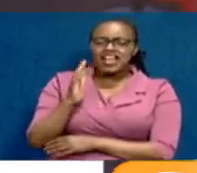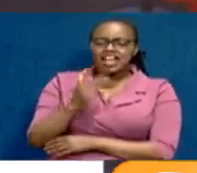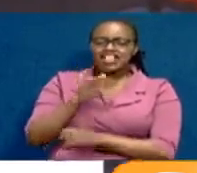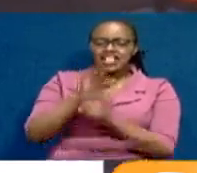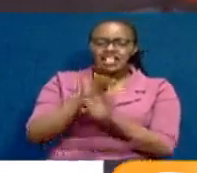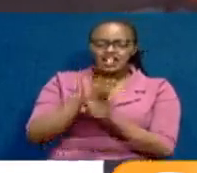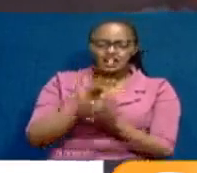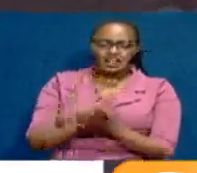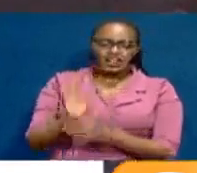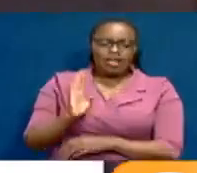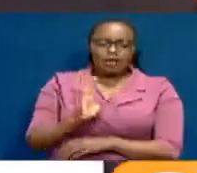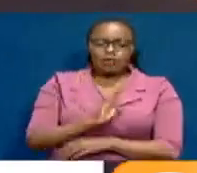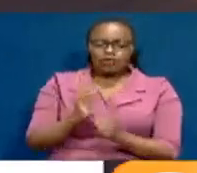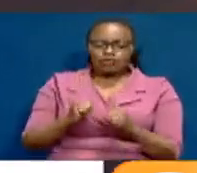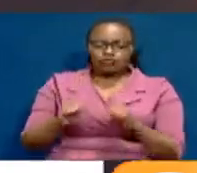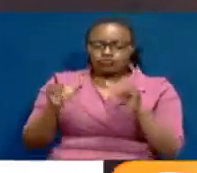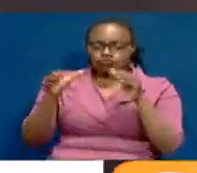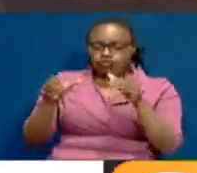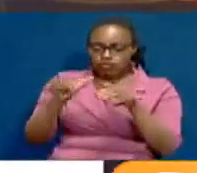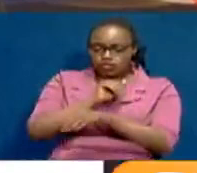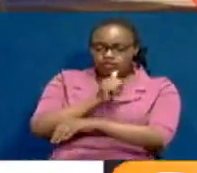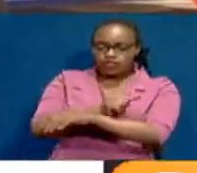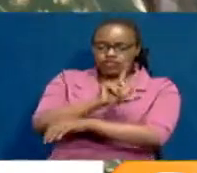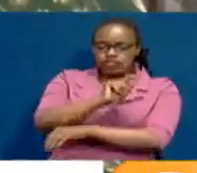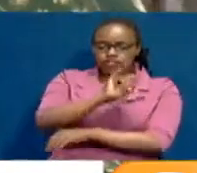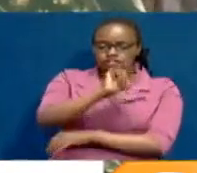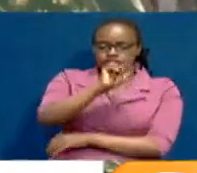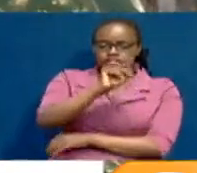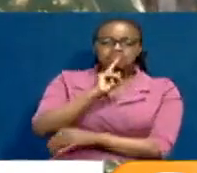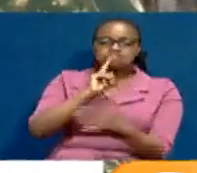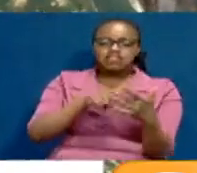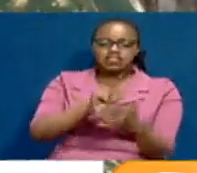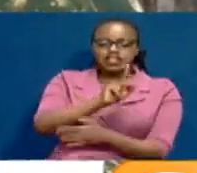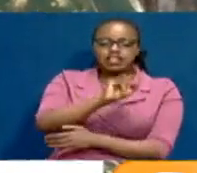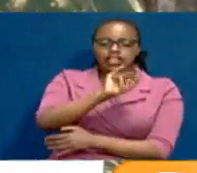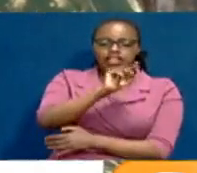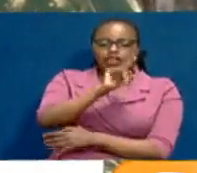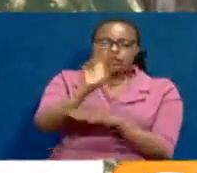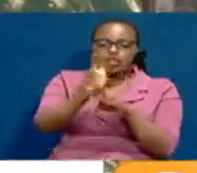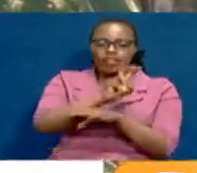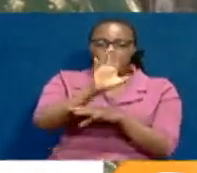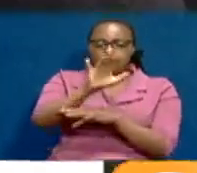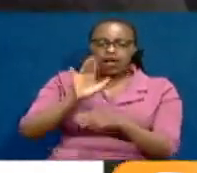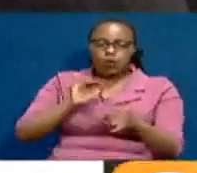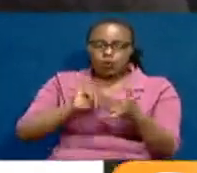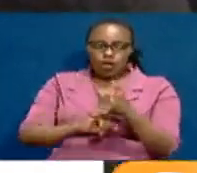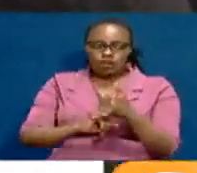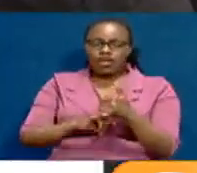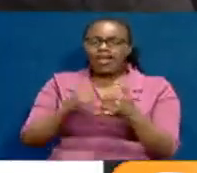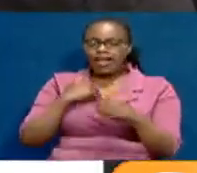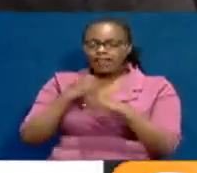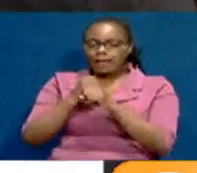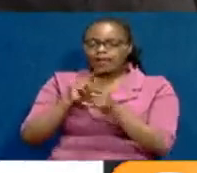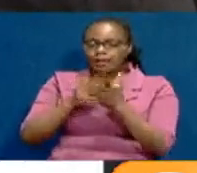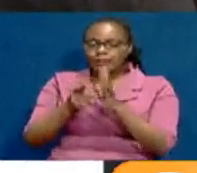Board Chairman of the Lapsset Corridor Development Authority, Titus Ibui, said Kinoti, through the supervision of his wife, has seen projects such